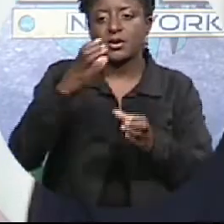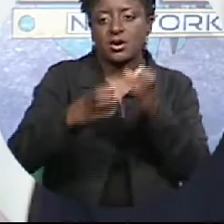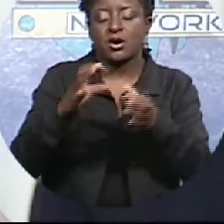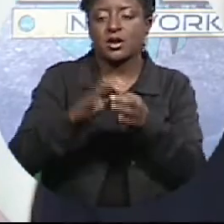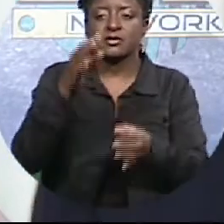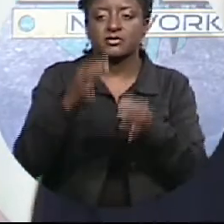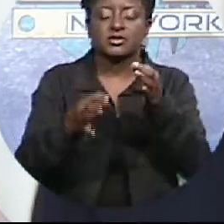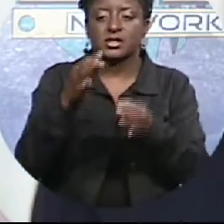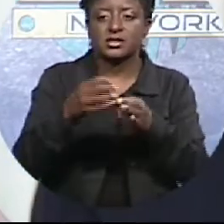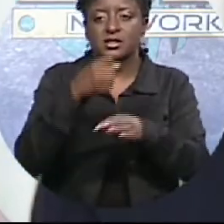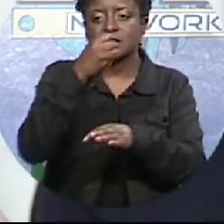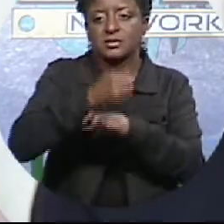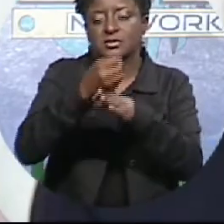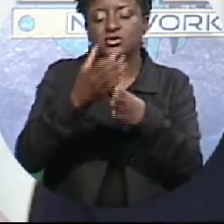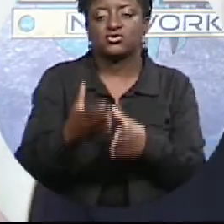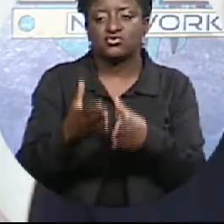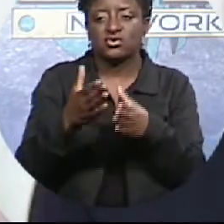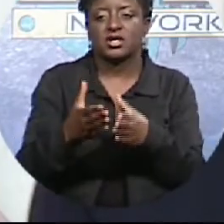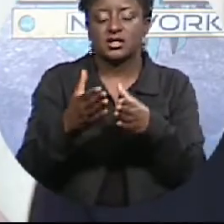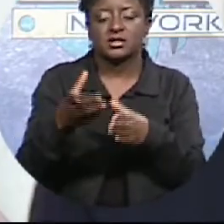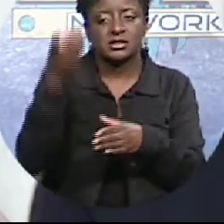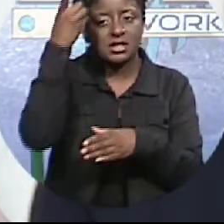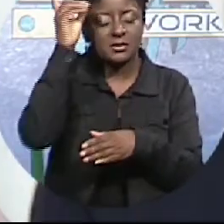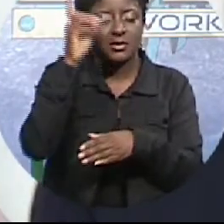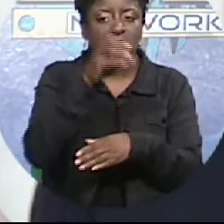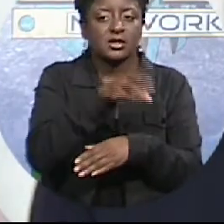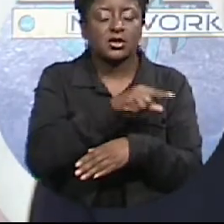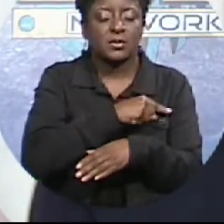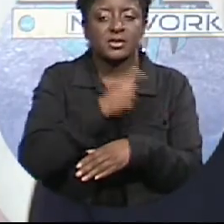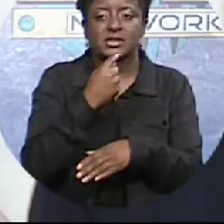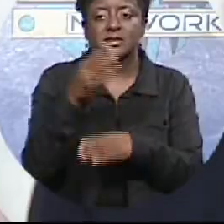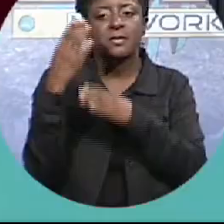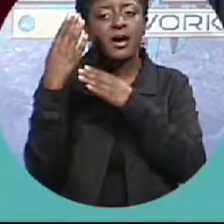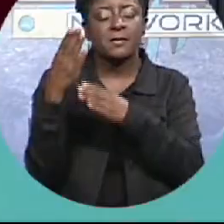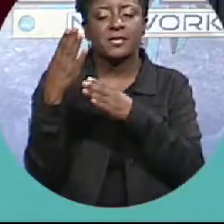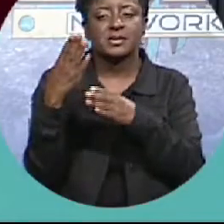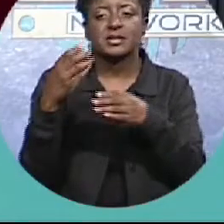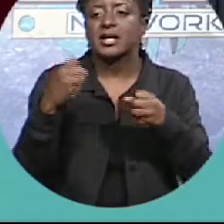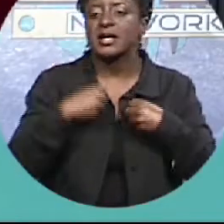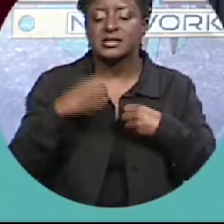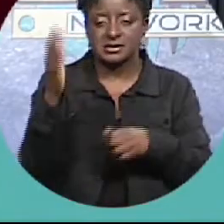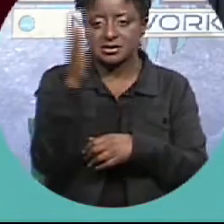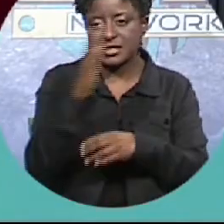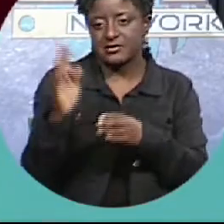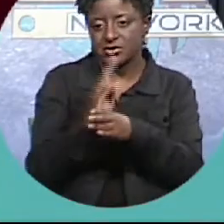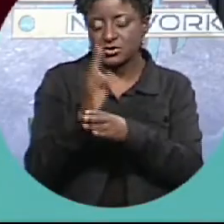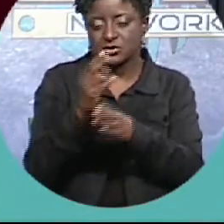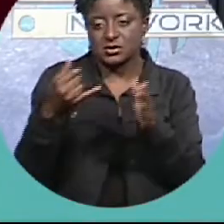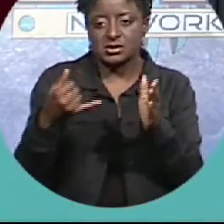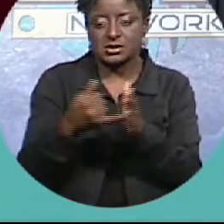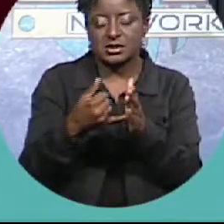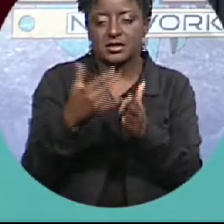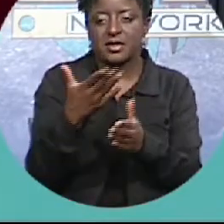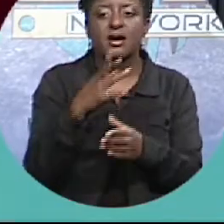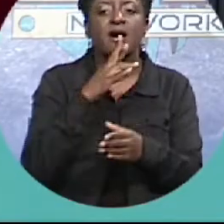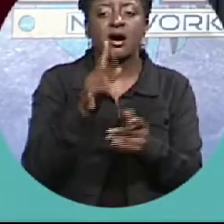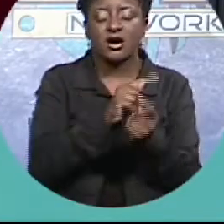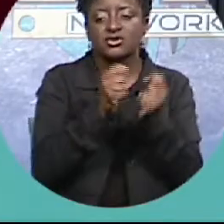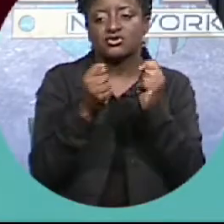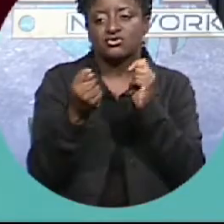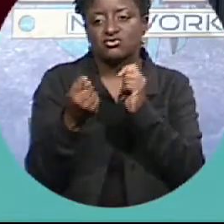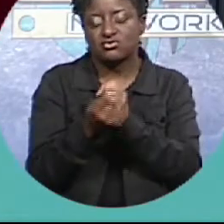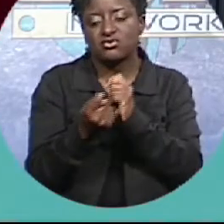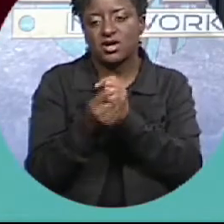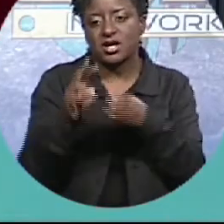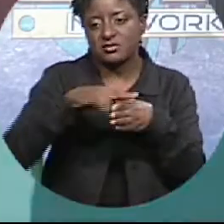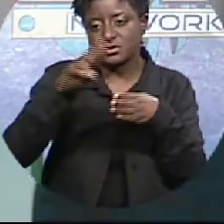in the Attorney General's Office, Damian Gomez, says the Bahamas has never used it and there are trade implications for the country if we